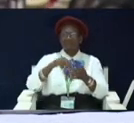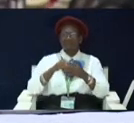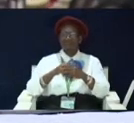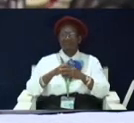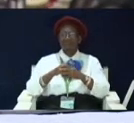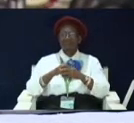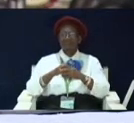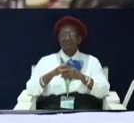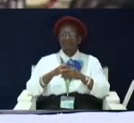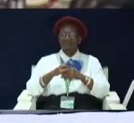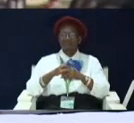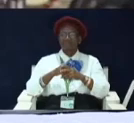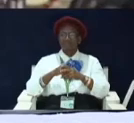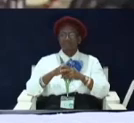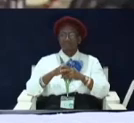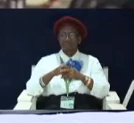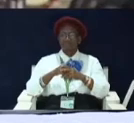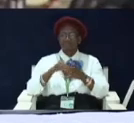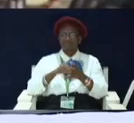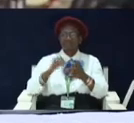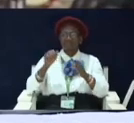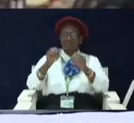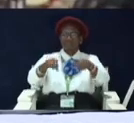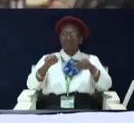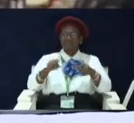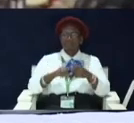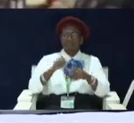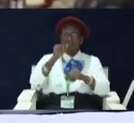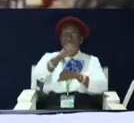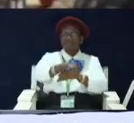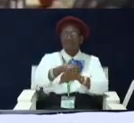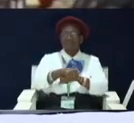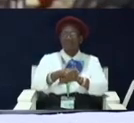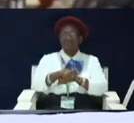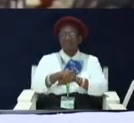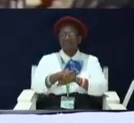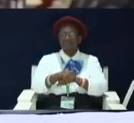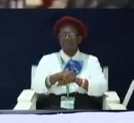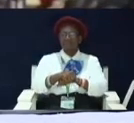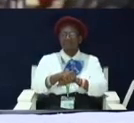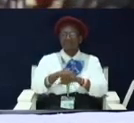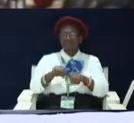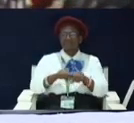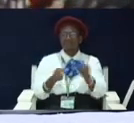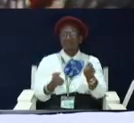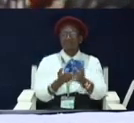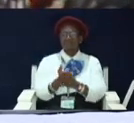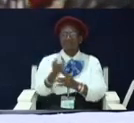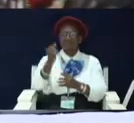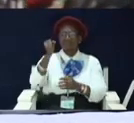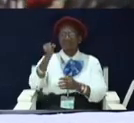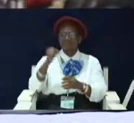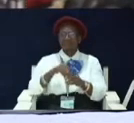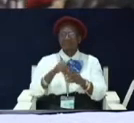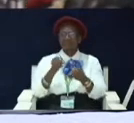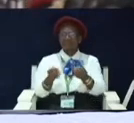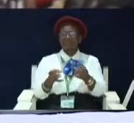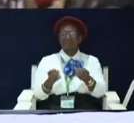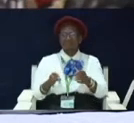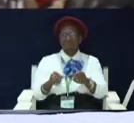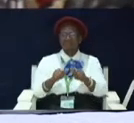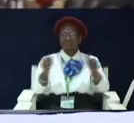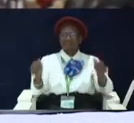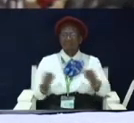read, it is possible to have breakthroughs in many areas of life.